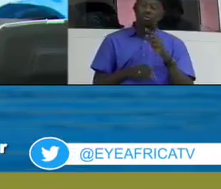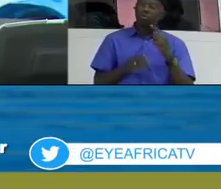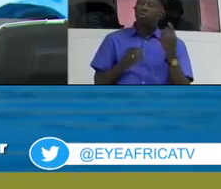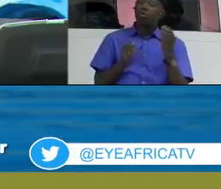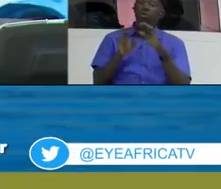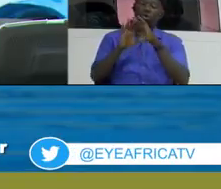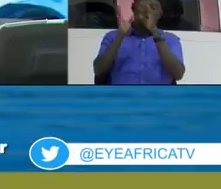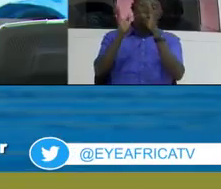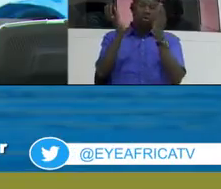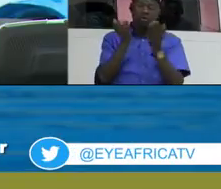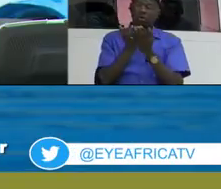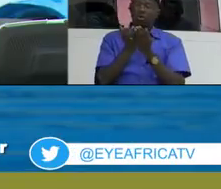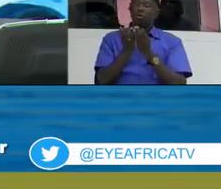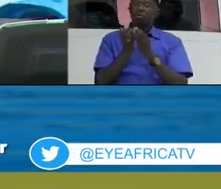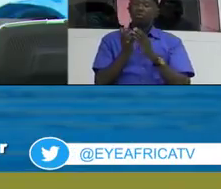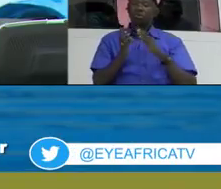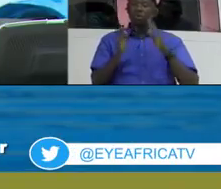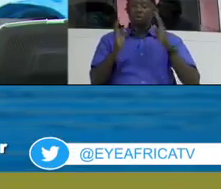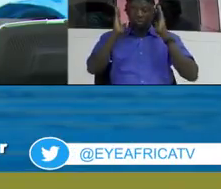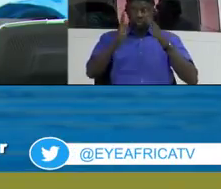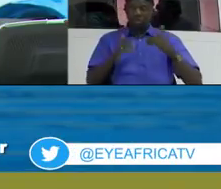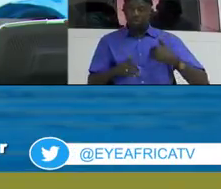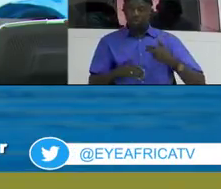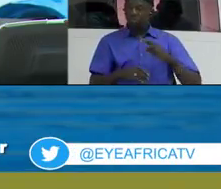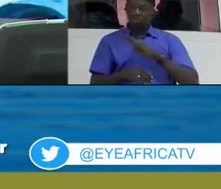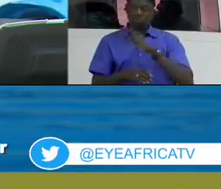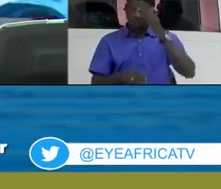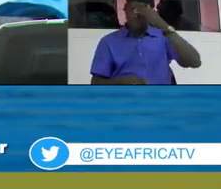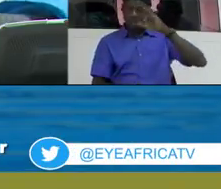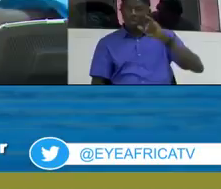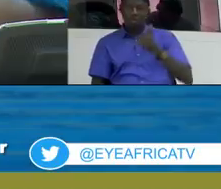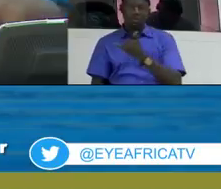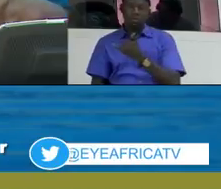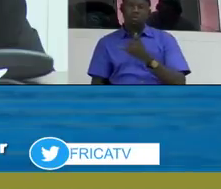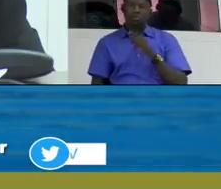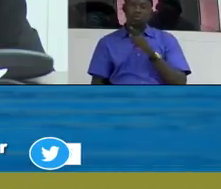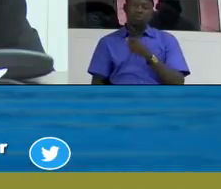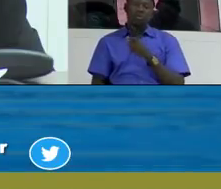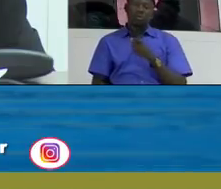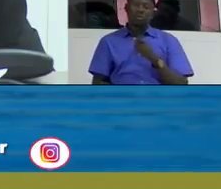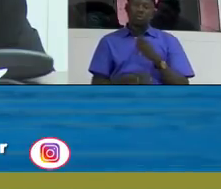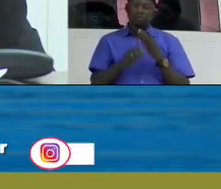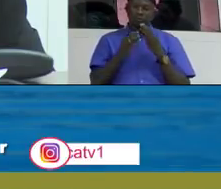all Muslims, we are in agreement with the